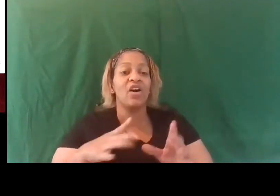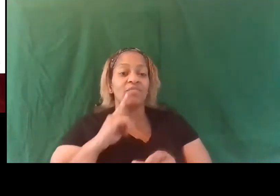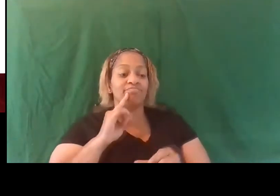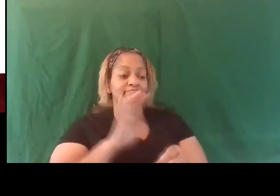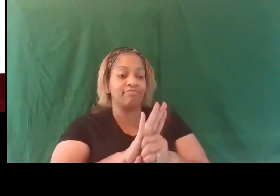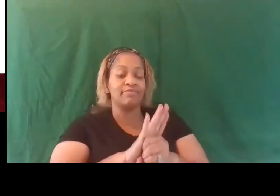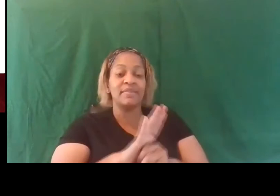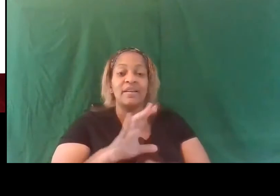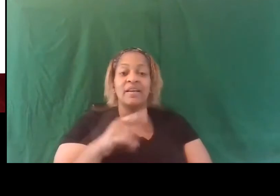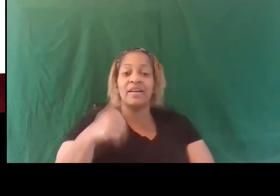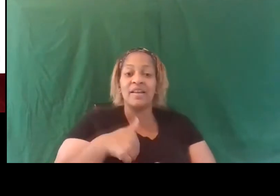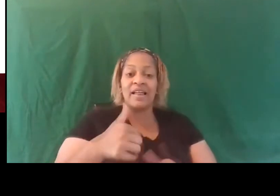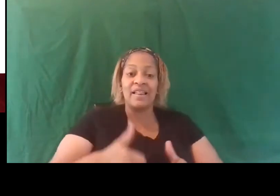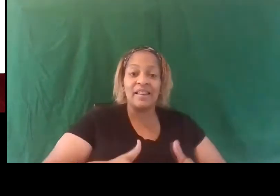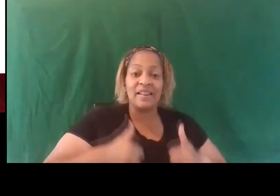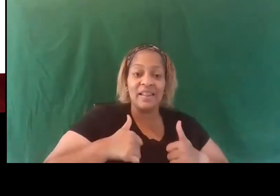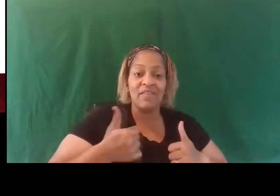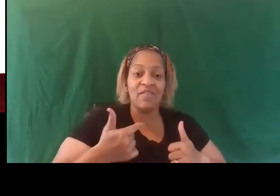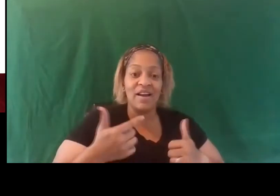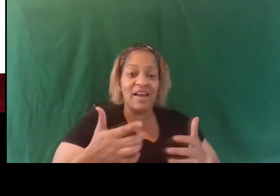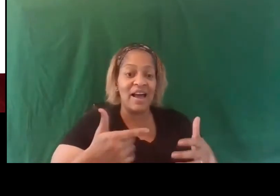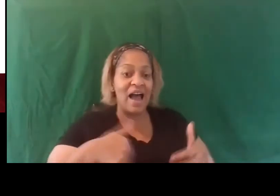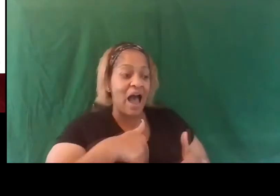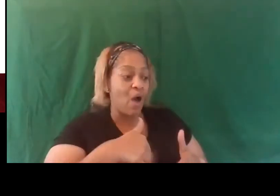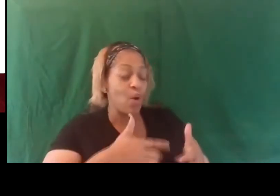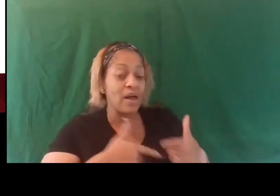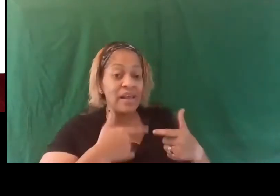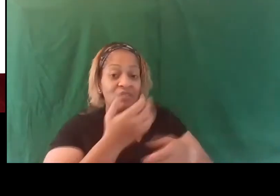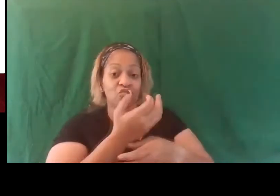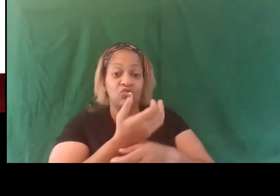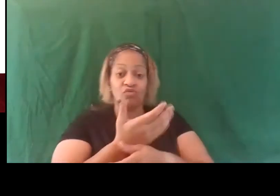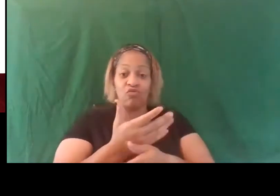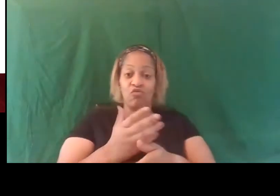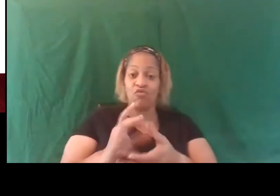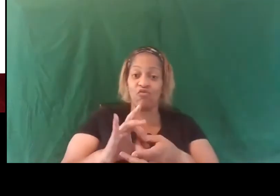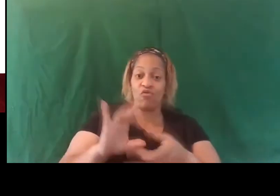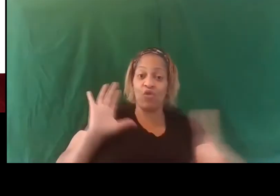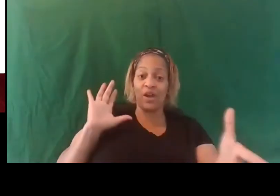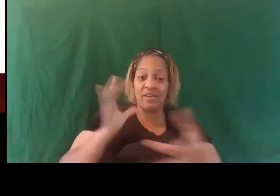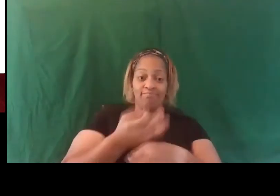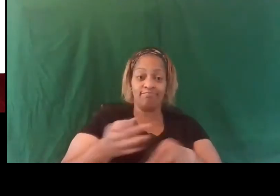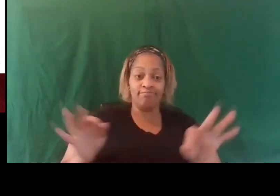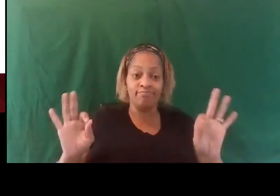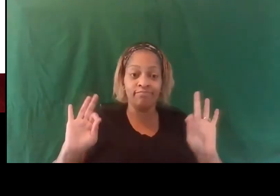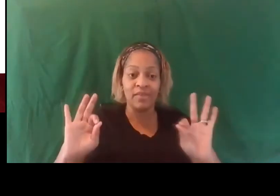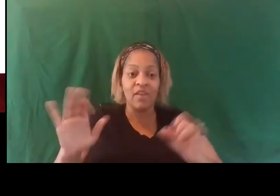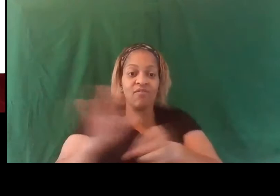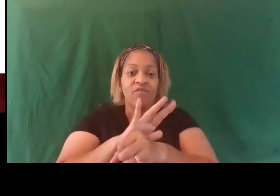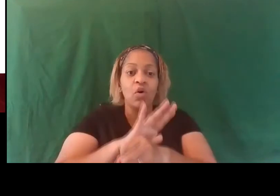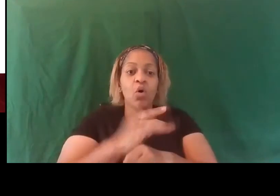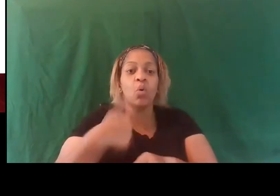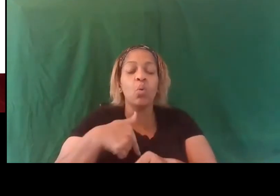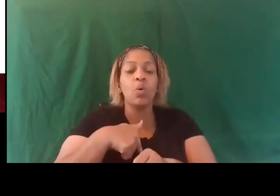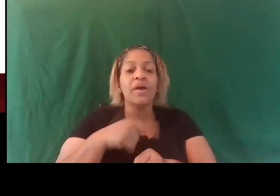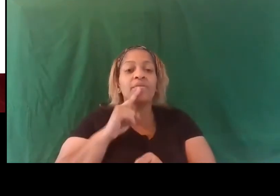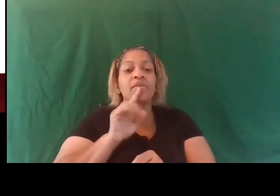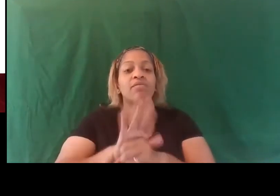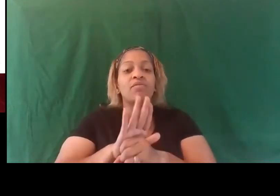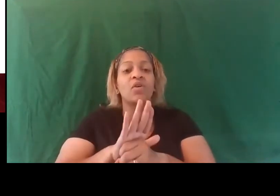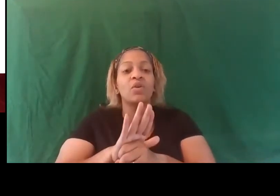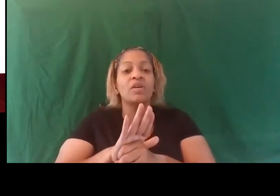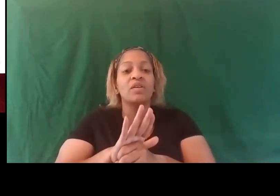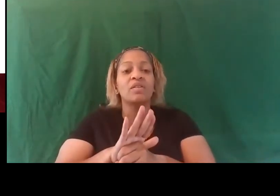our lives freely and fully, more than we are devoted to living based upon someone else's